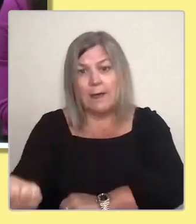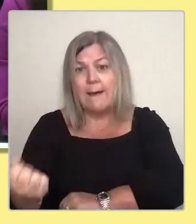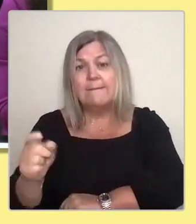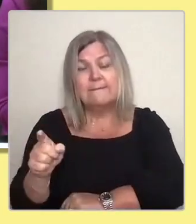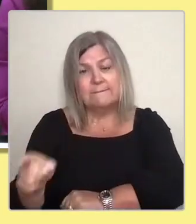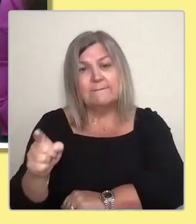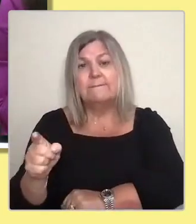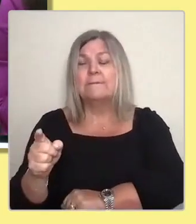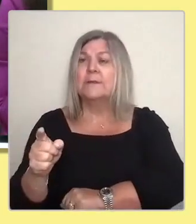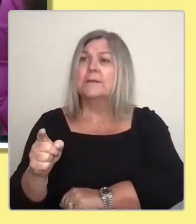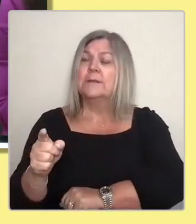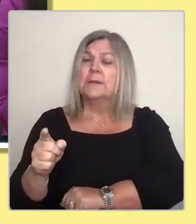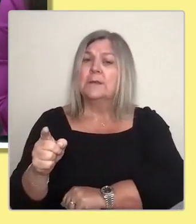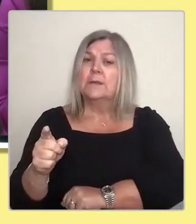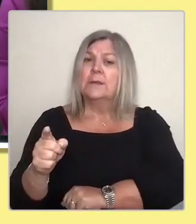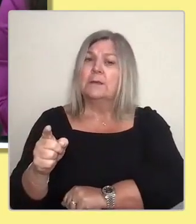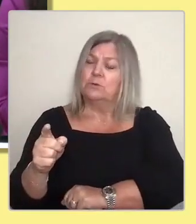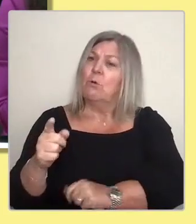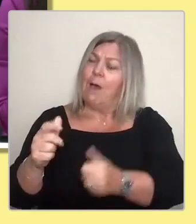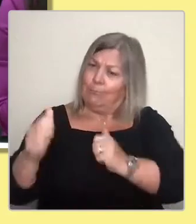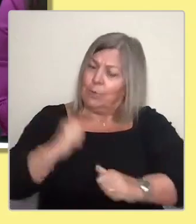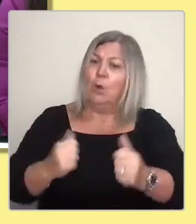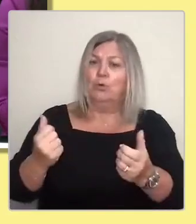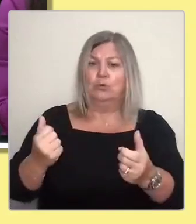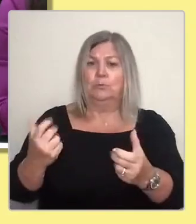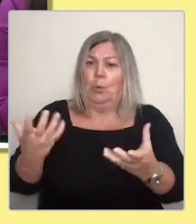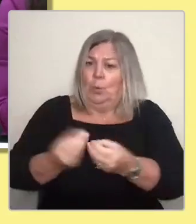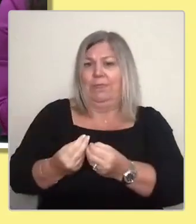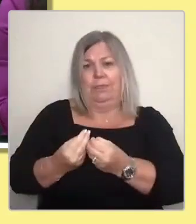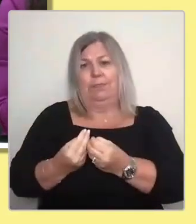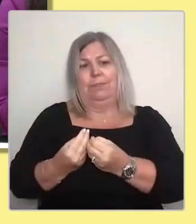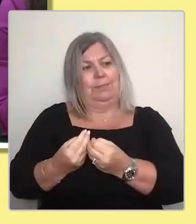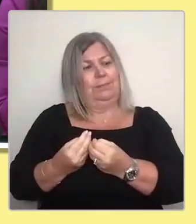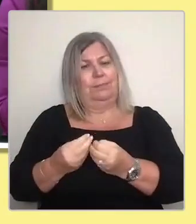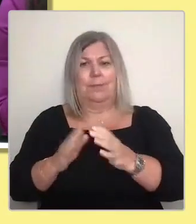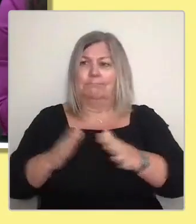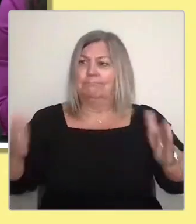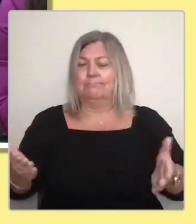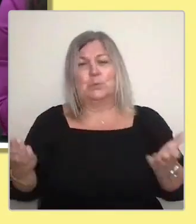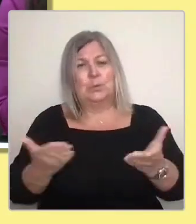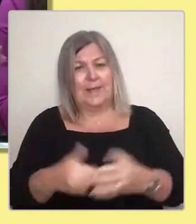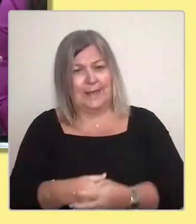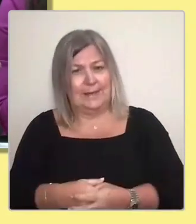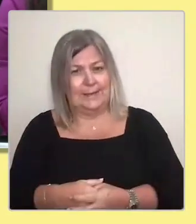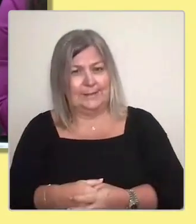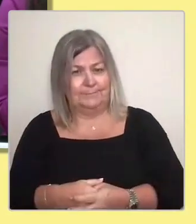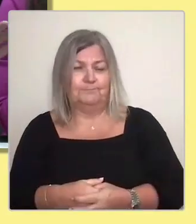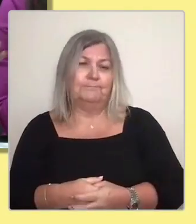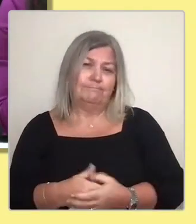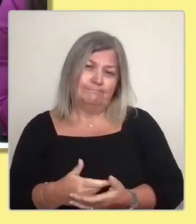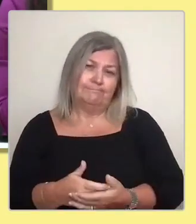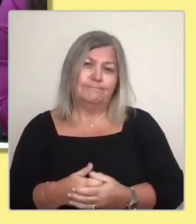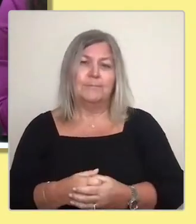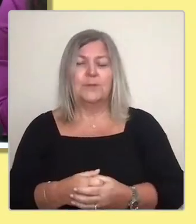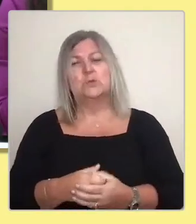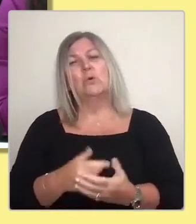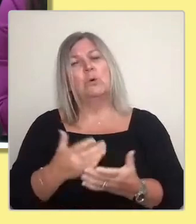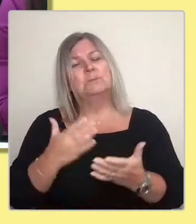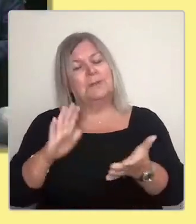life. And it's been a hard graft. We're almost at the end of our party, Hustings. And I just want to say it's been a real pleasure sharing the stage